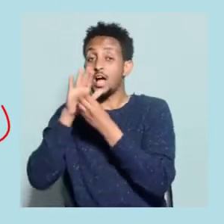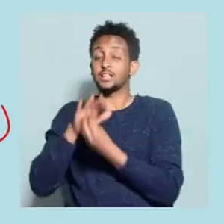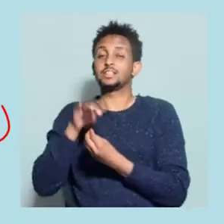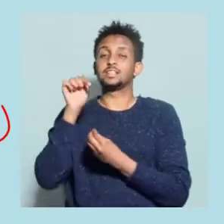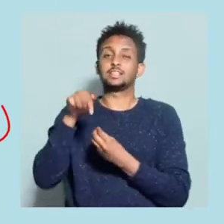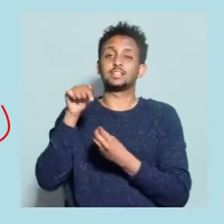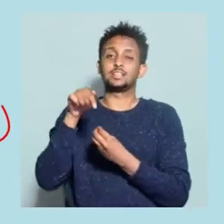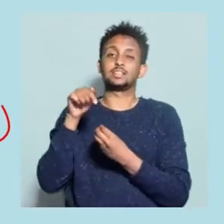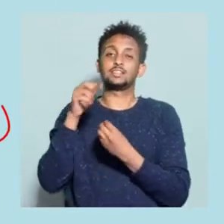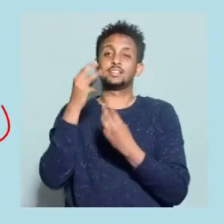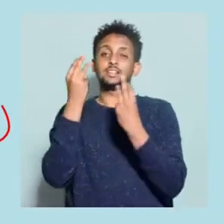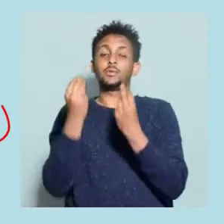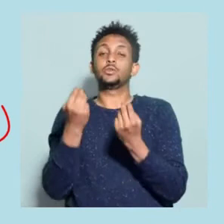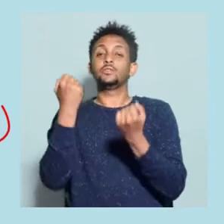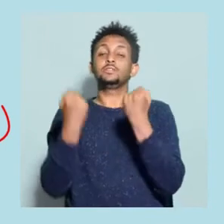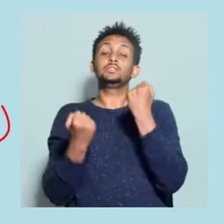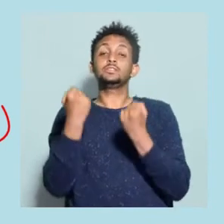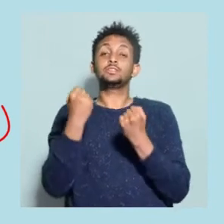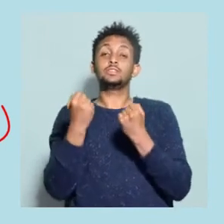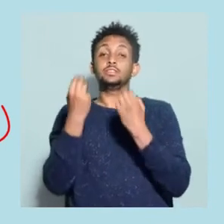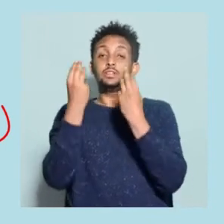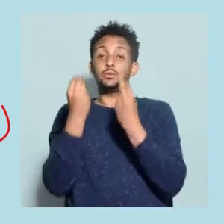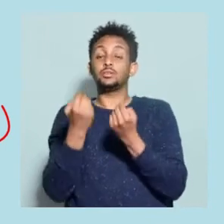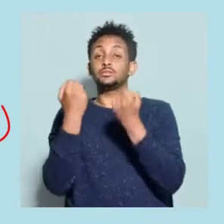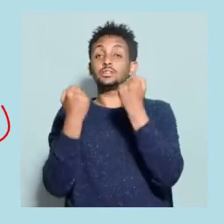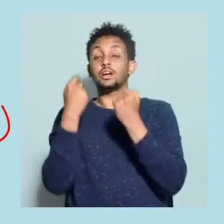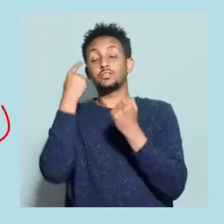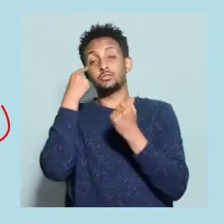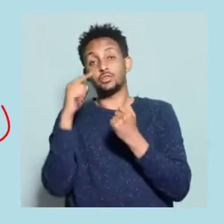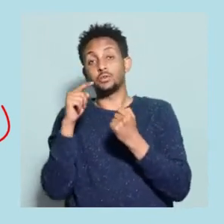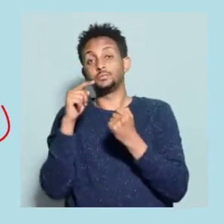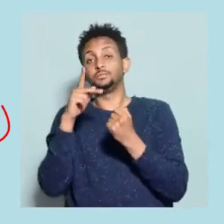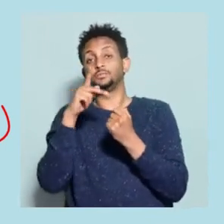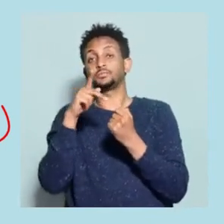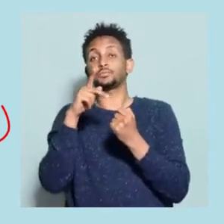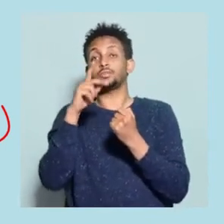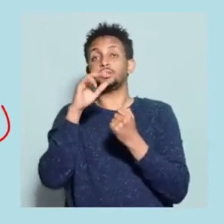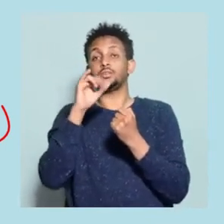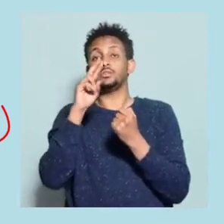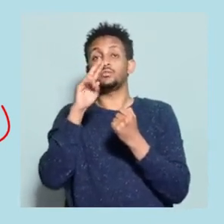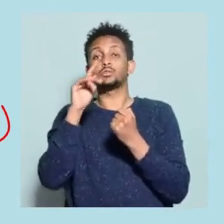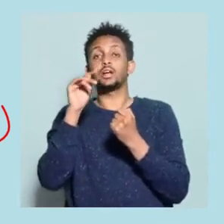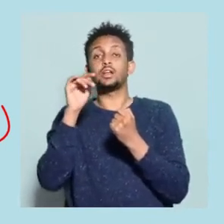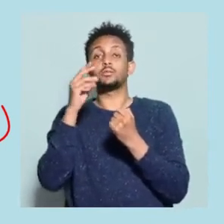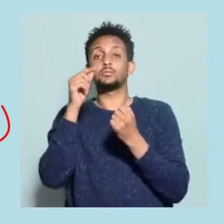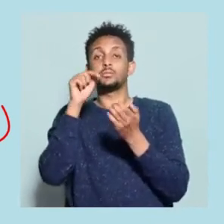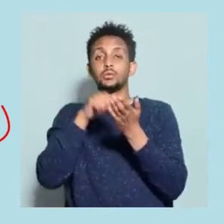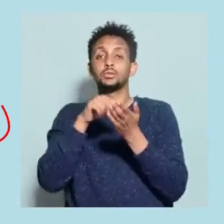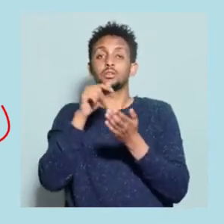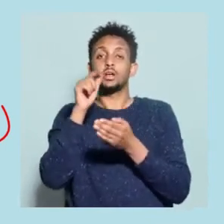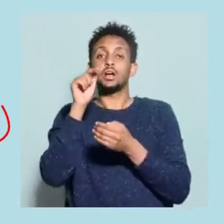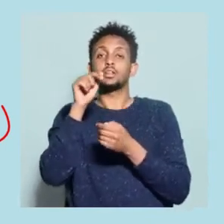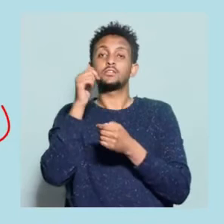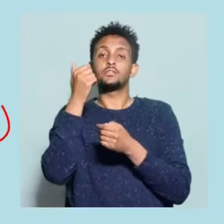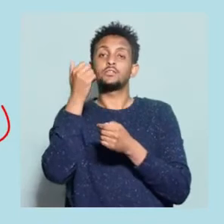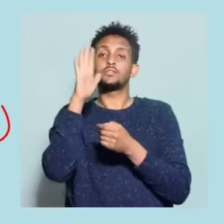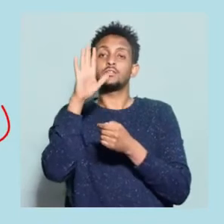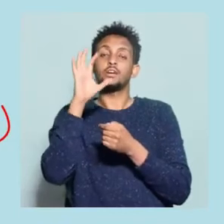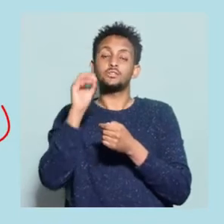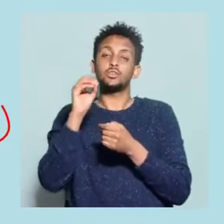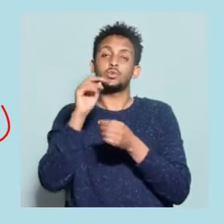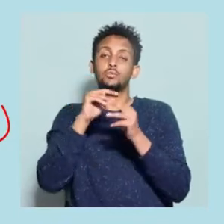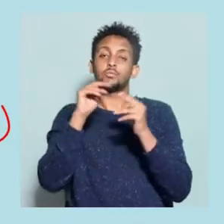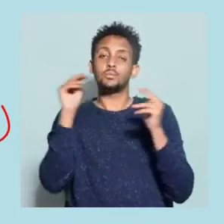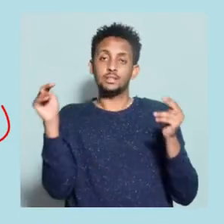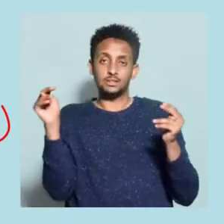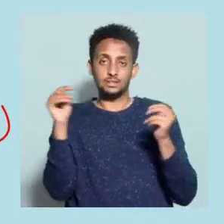here is the weight of the truck. The weight of the truck from the pivotal point is found at 15